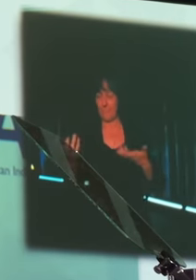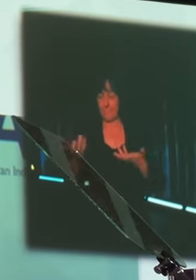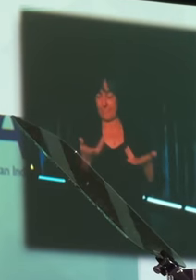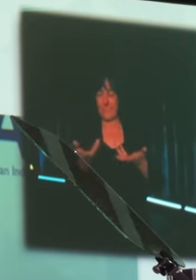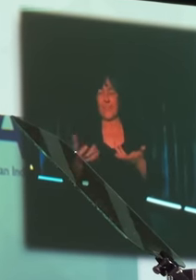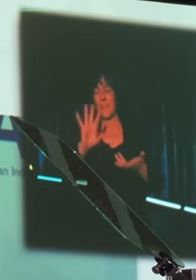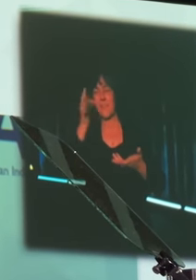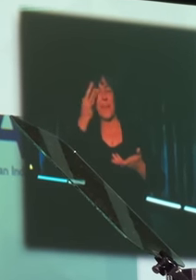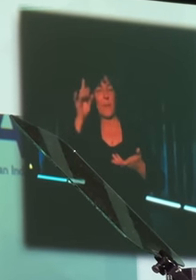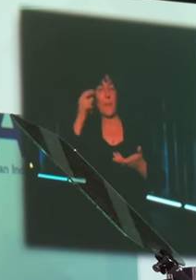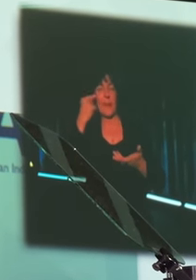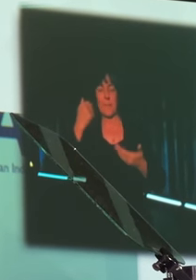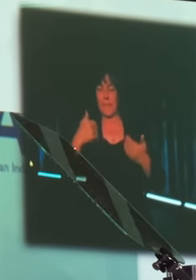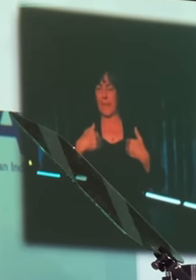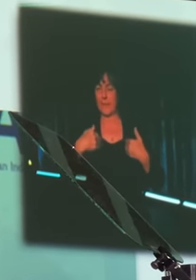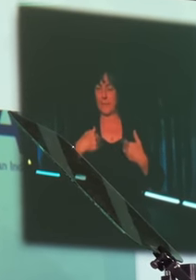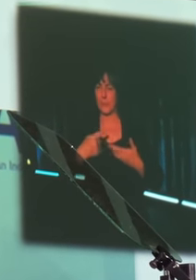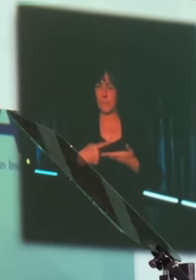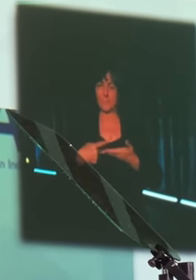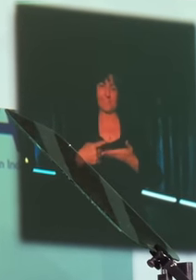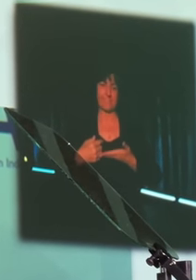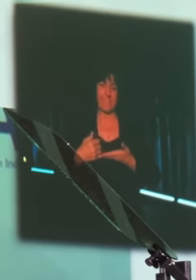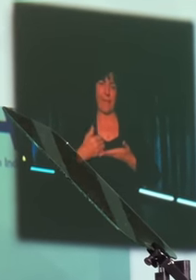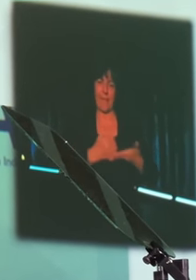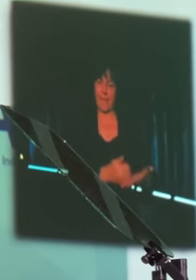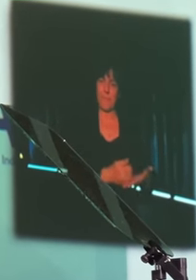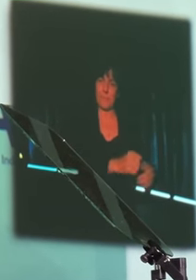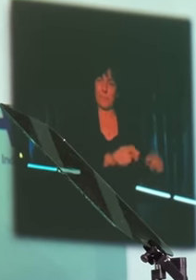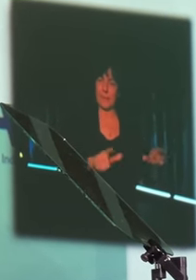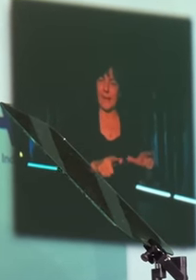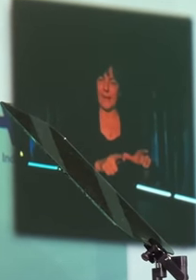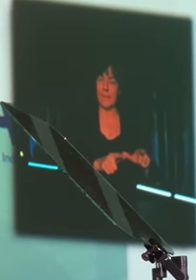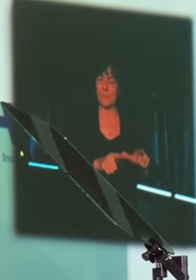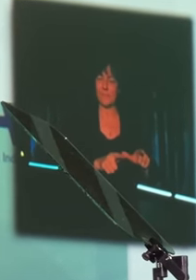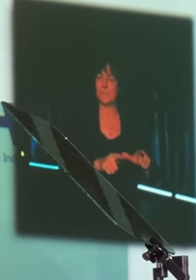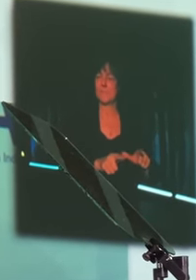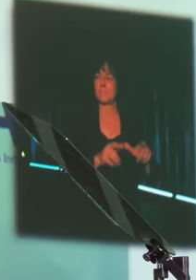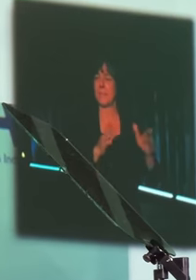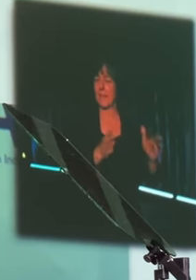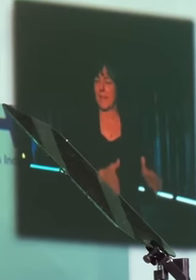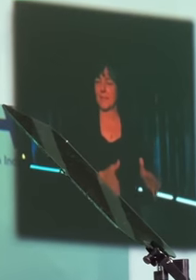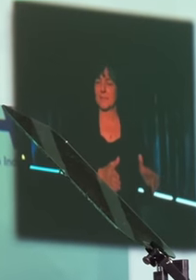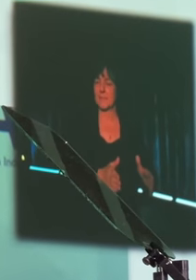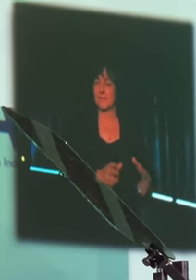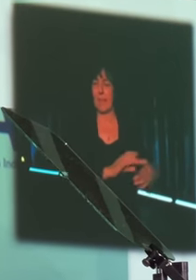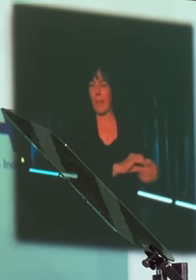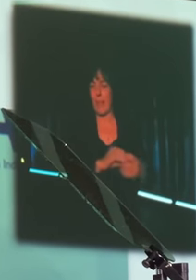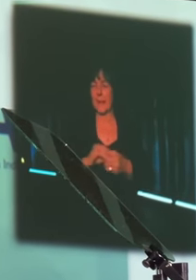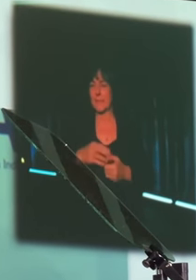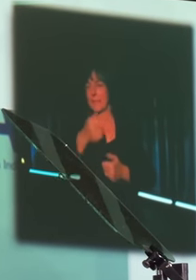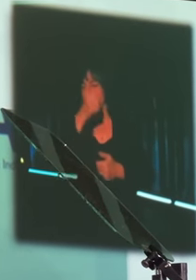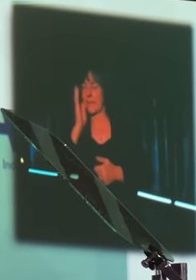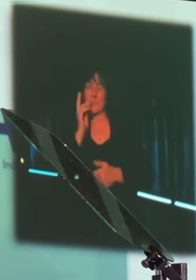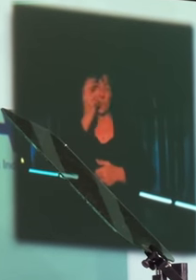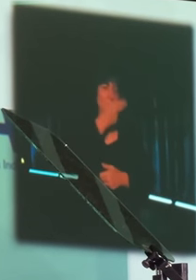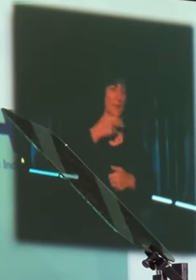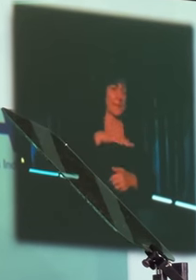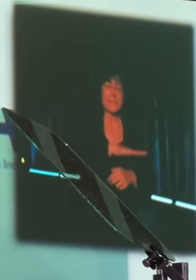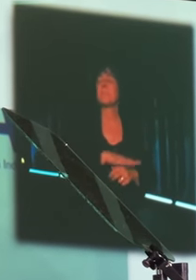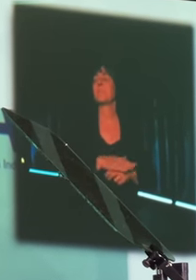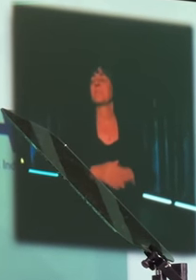the federal government has to Native Americans, Native Hawaiians, Native Alaskans.